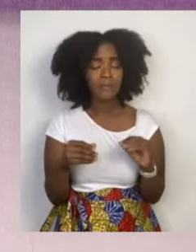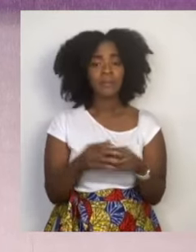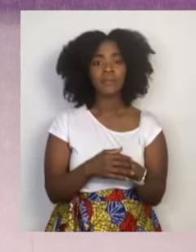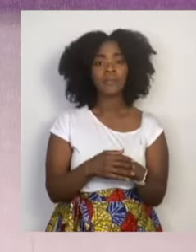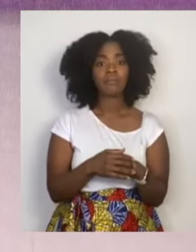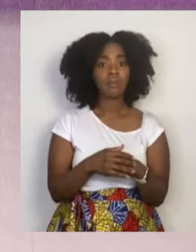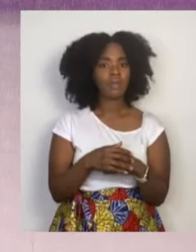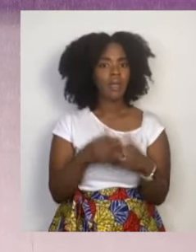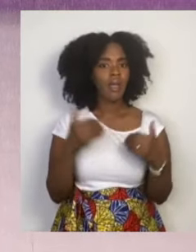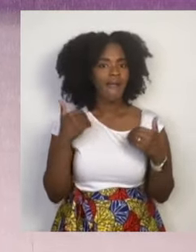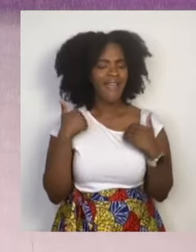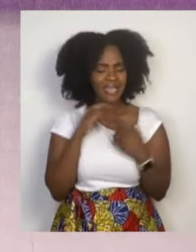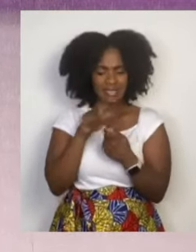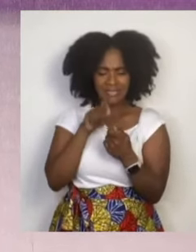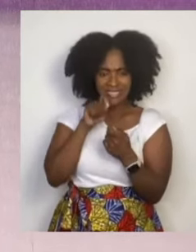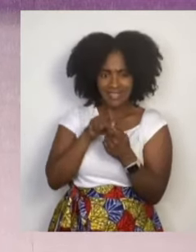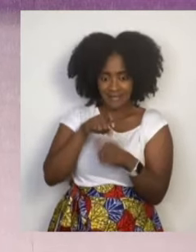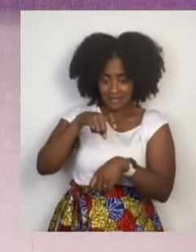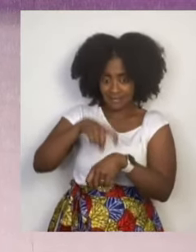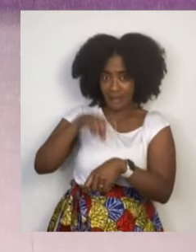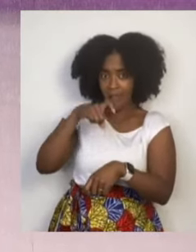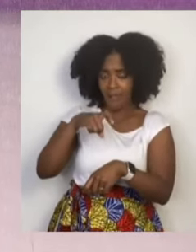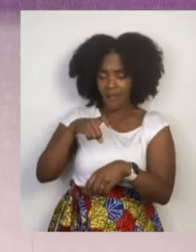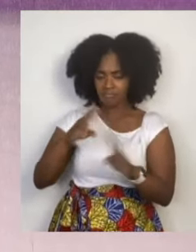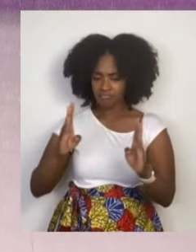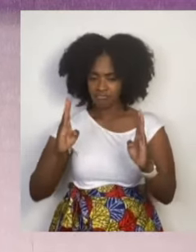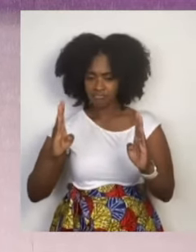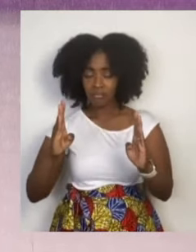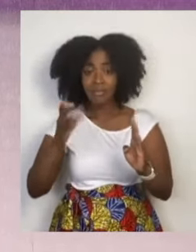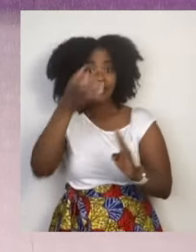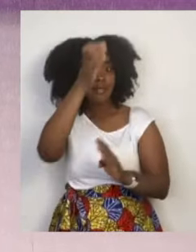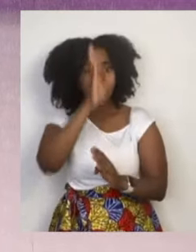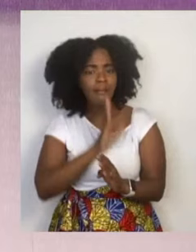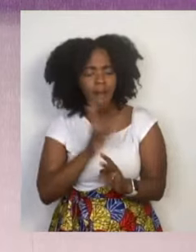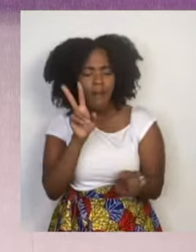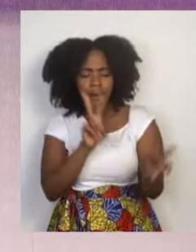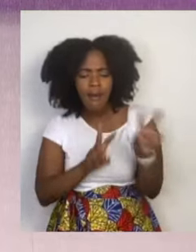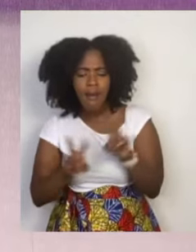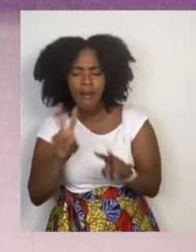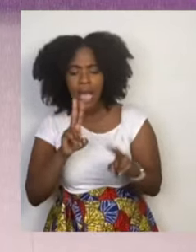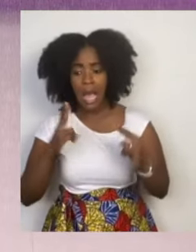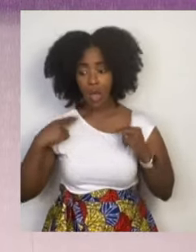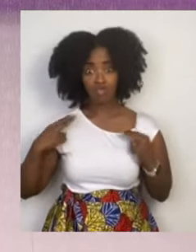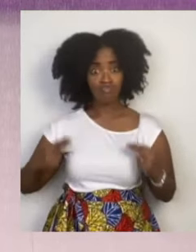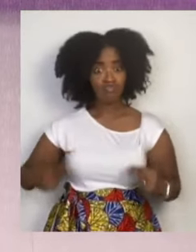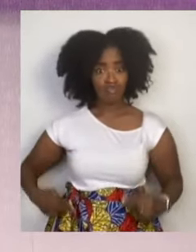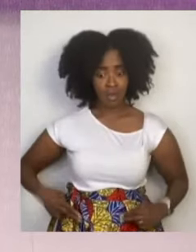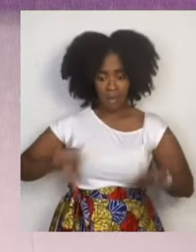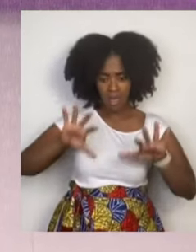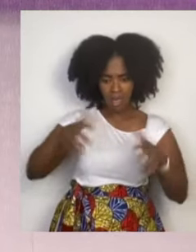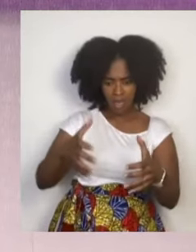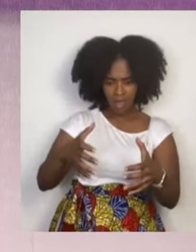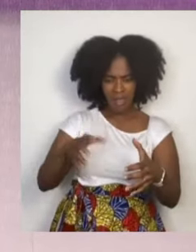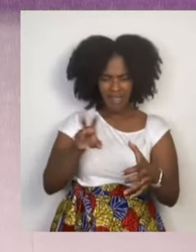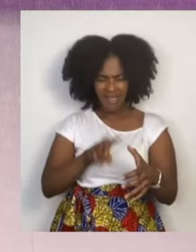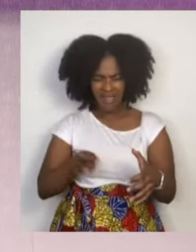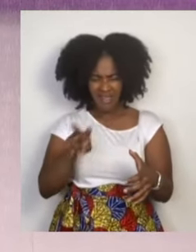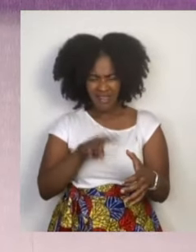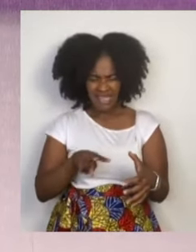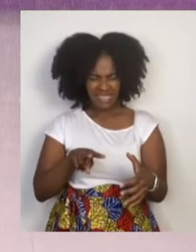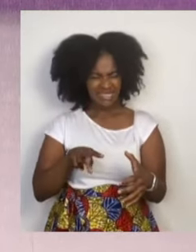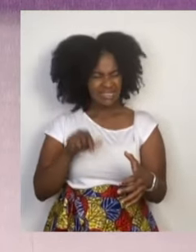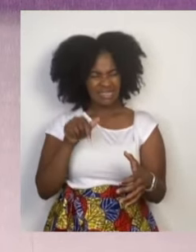that God looked at the human species and said, look, this thing is not operating in a way that